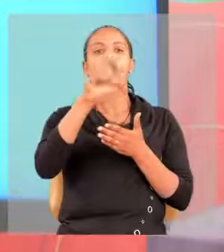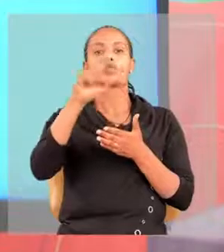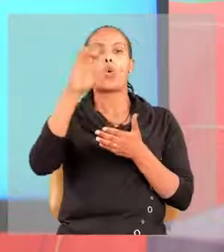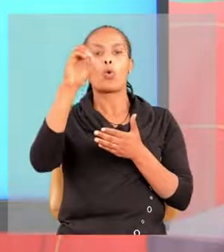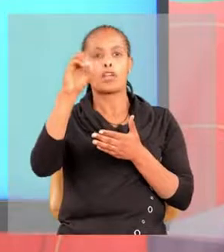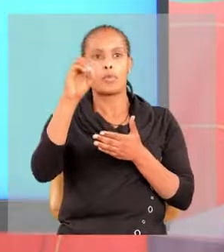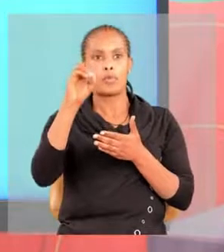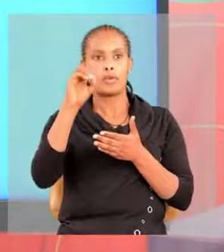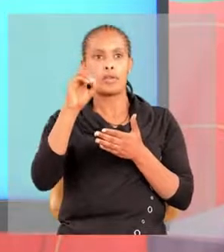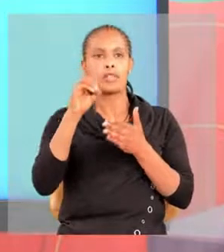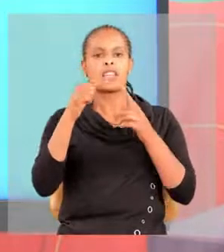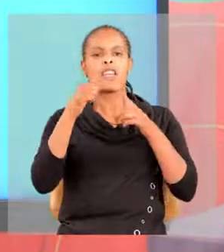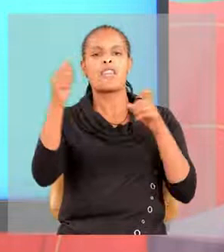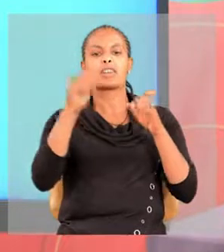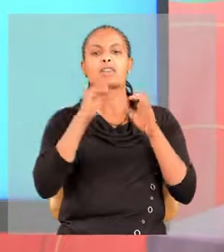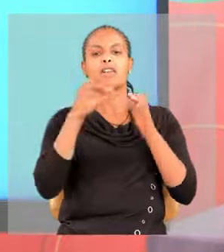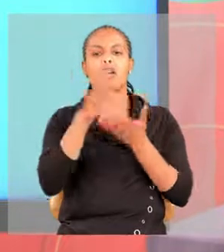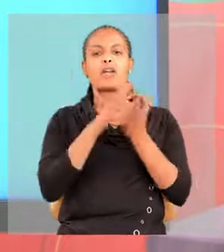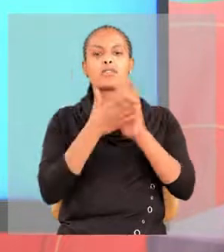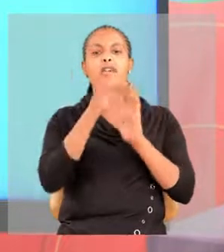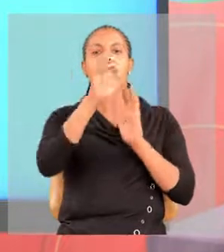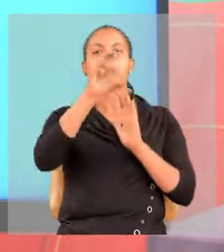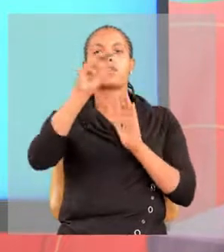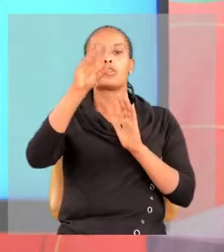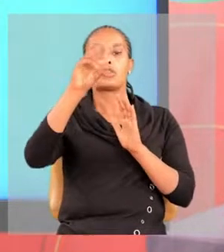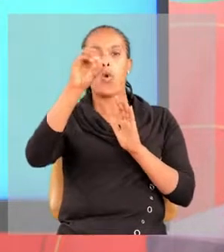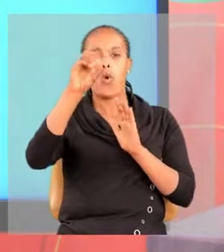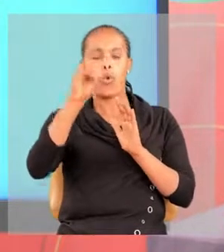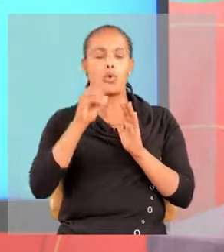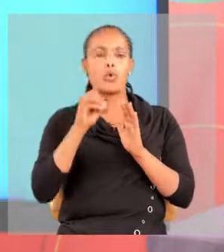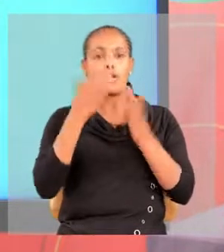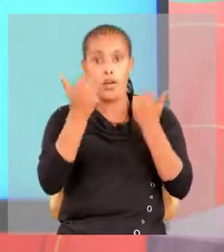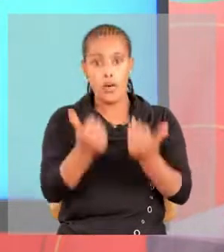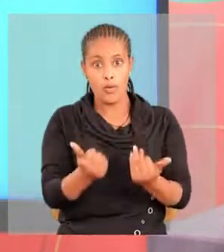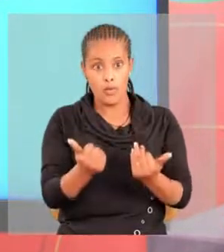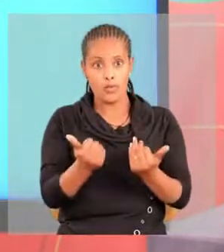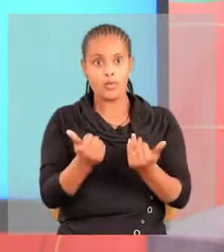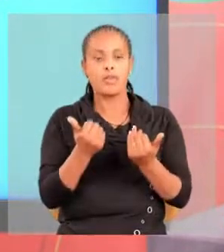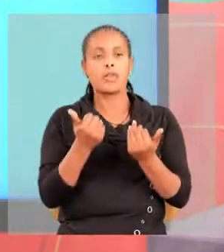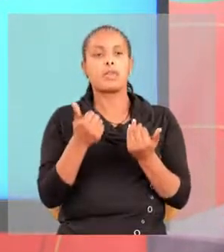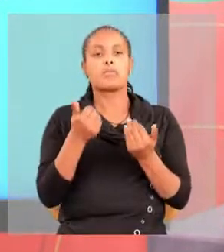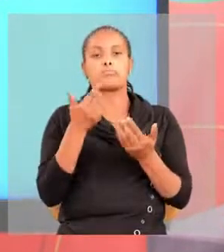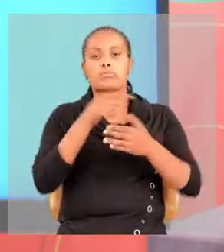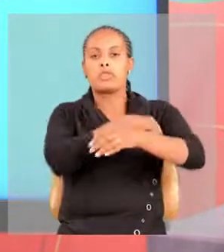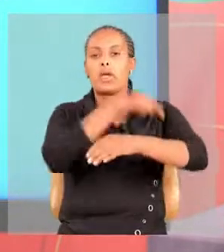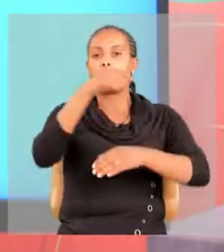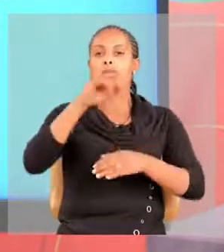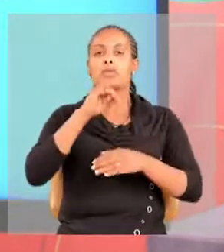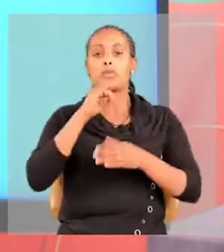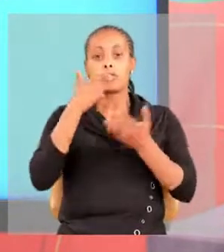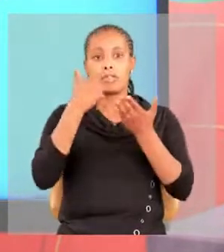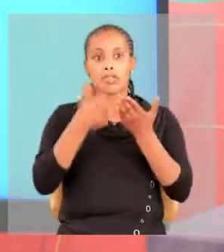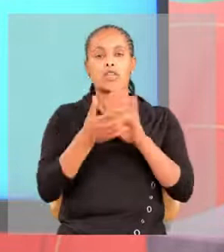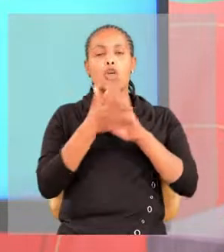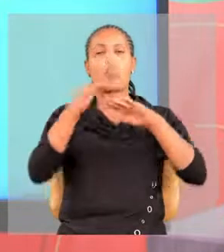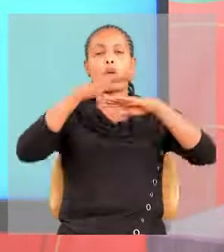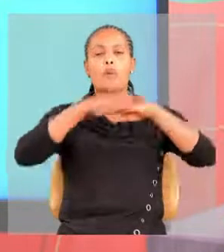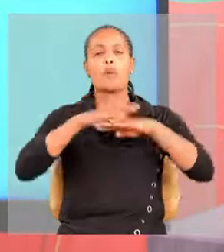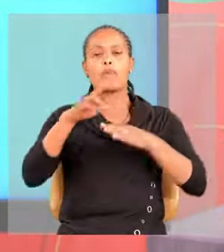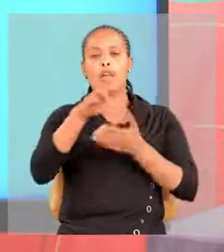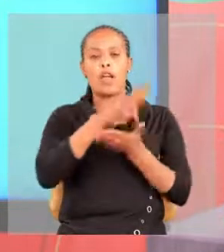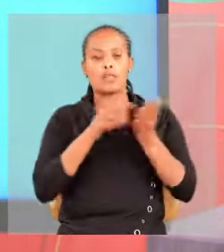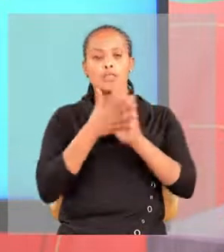exothermic. The reverse reaction is endothermic. Now, if temperature of this equilibrium